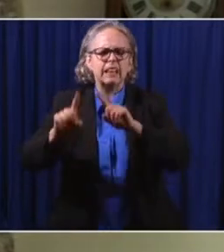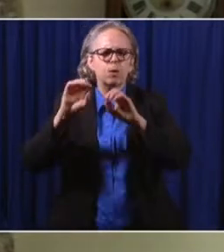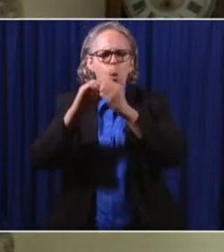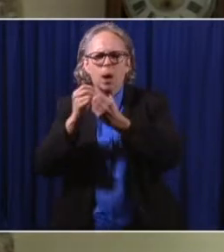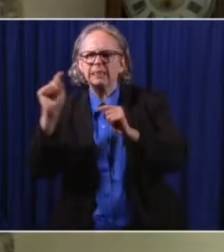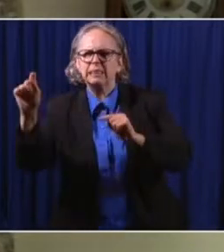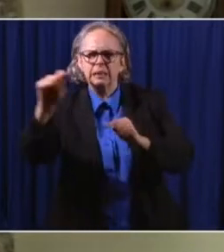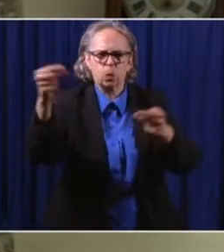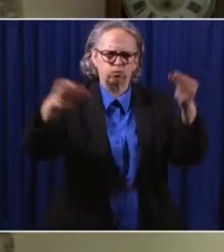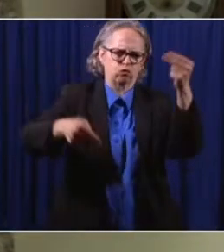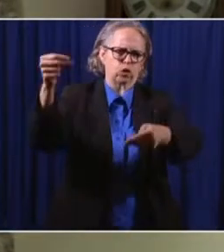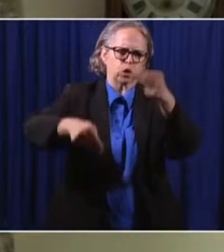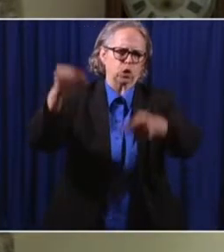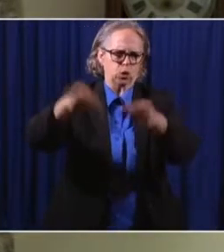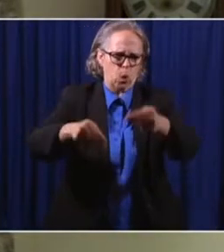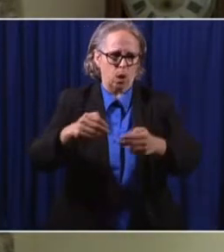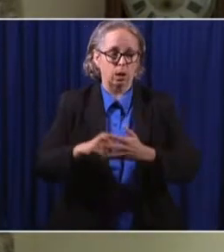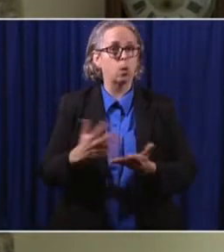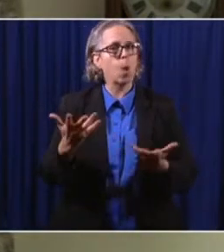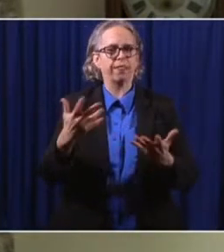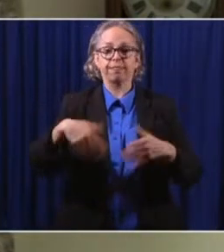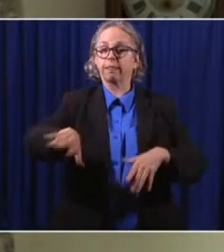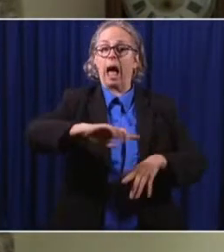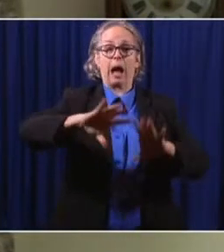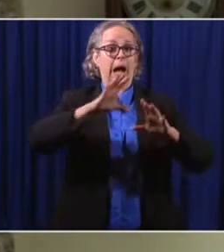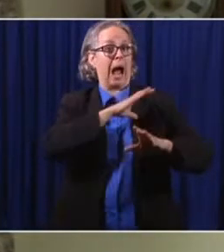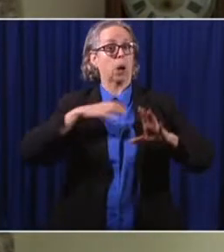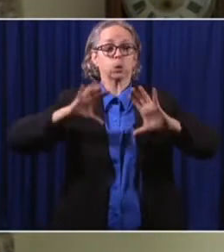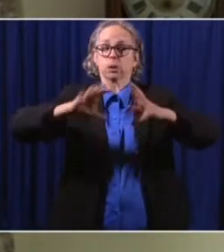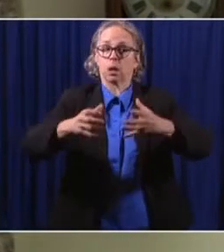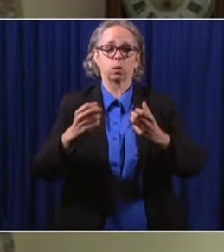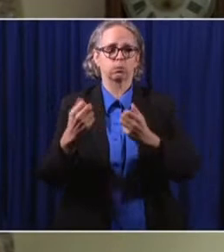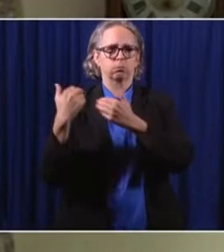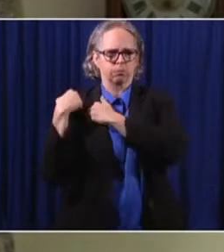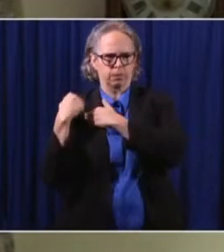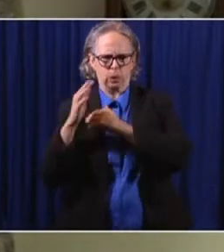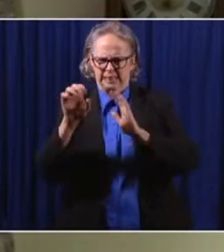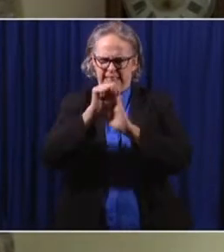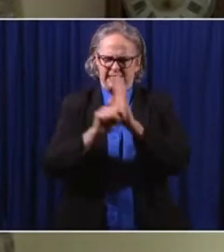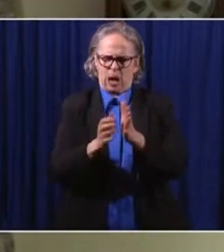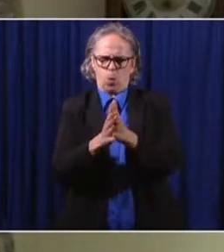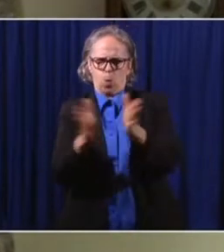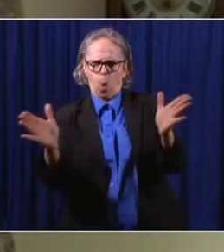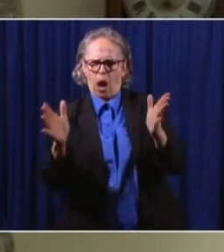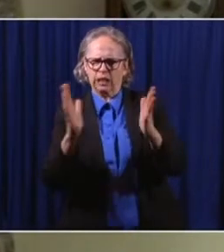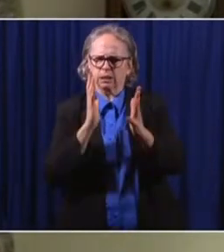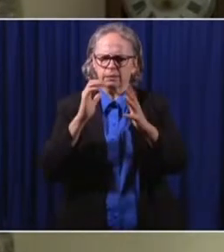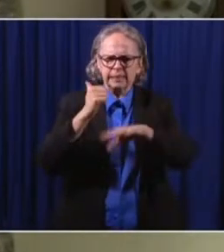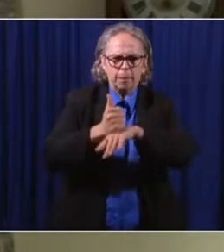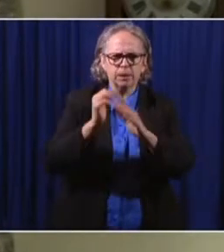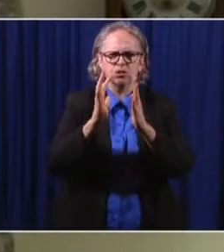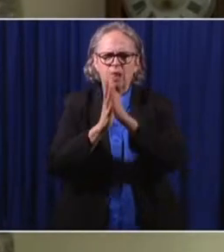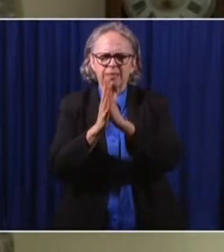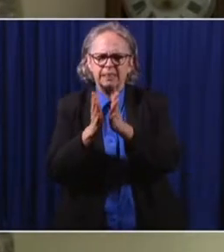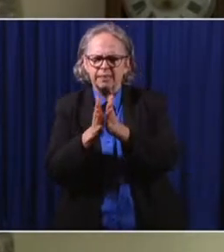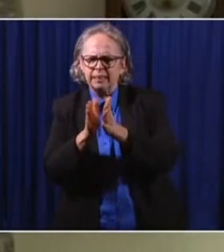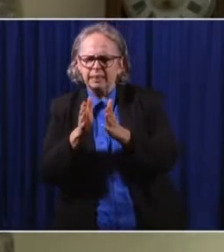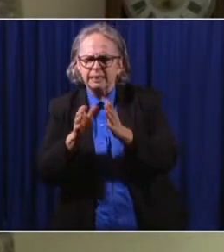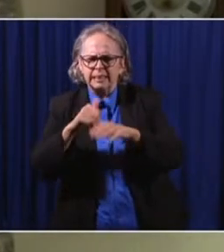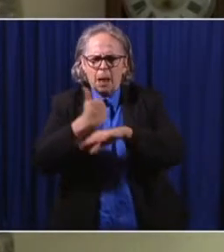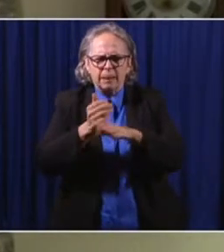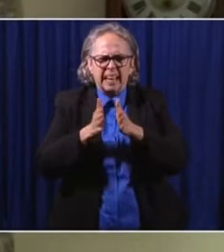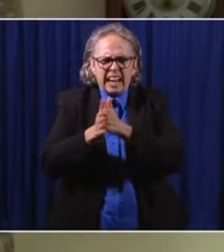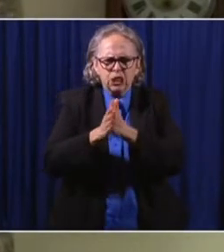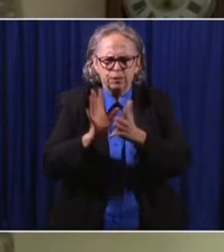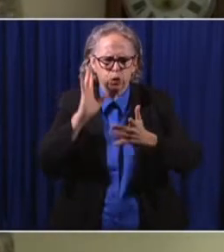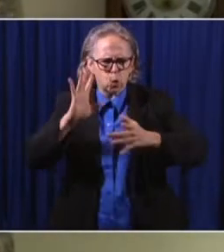this group will be to coordinate and monitor all statewide traffic safety initiatives, analyze the results, analyze the